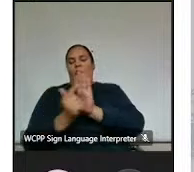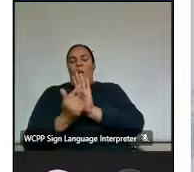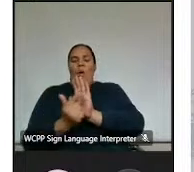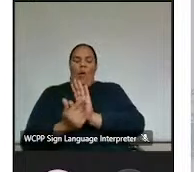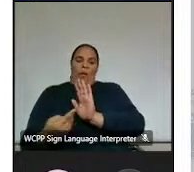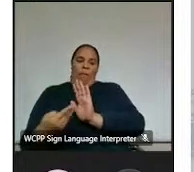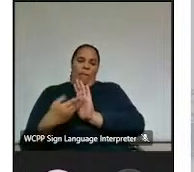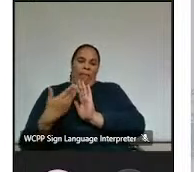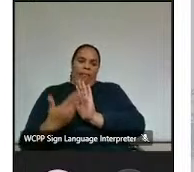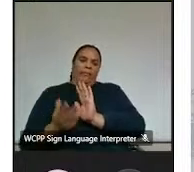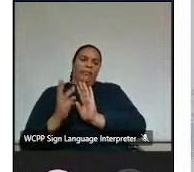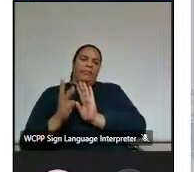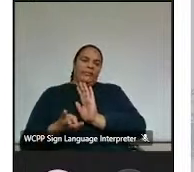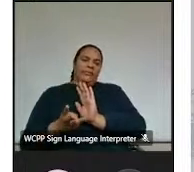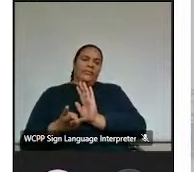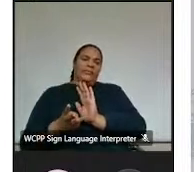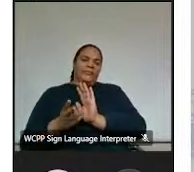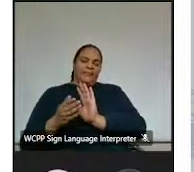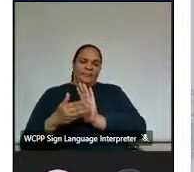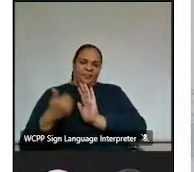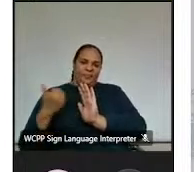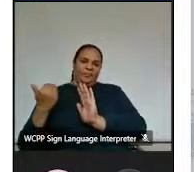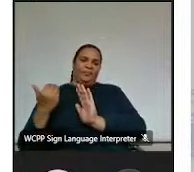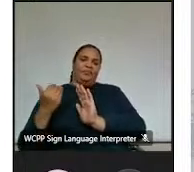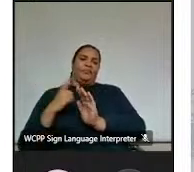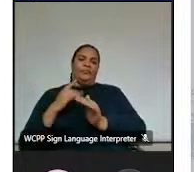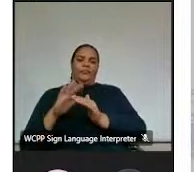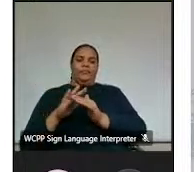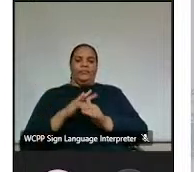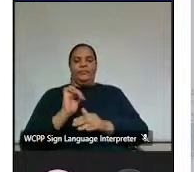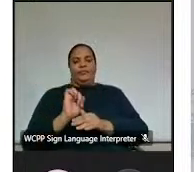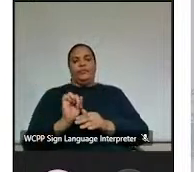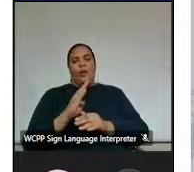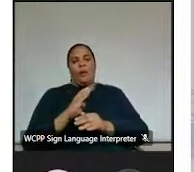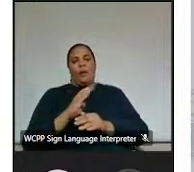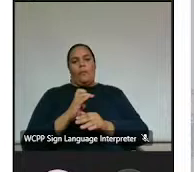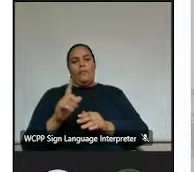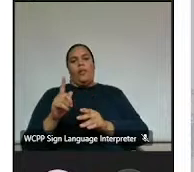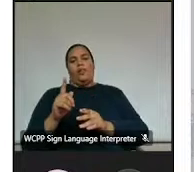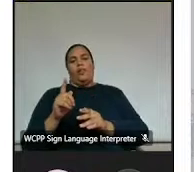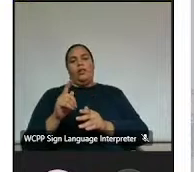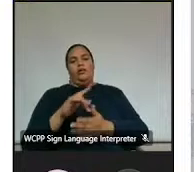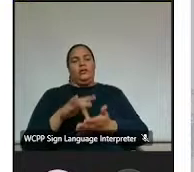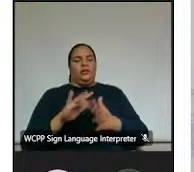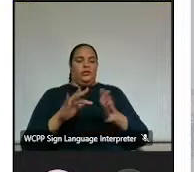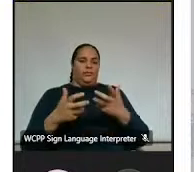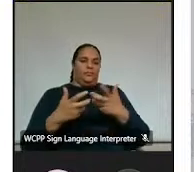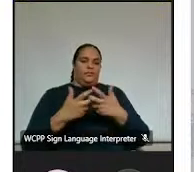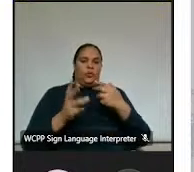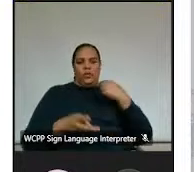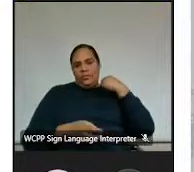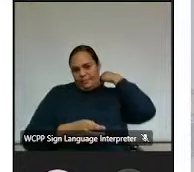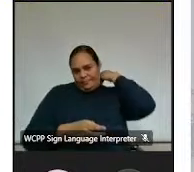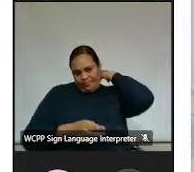that will be repealed as a result of the bill being assented to.